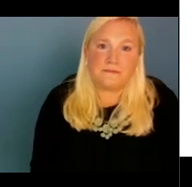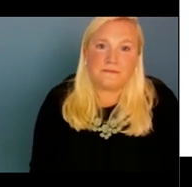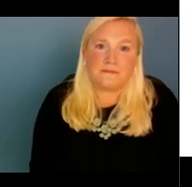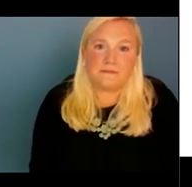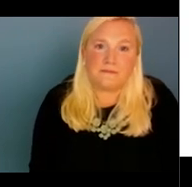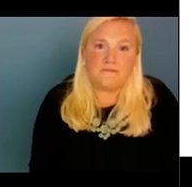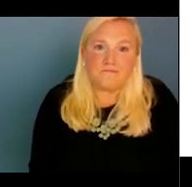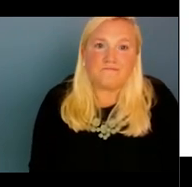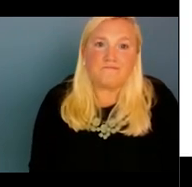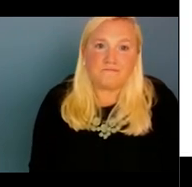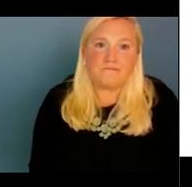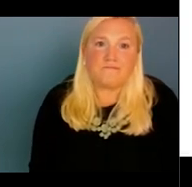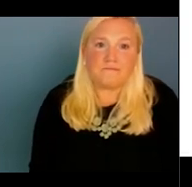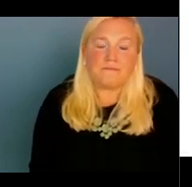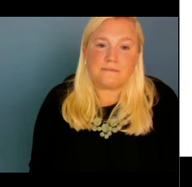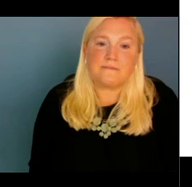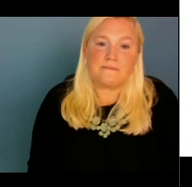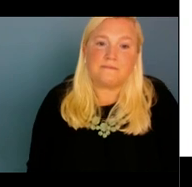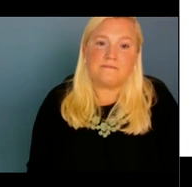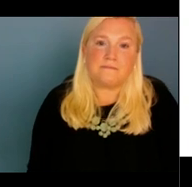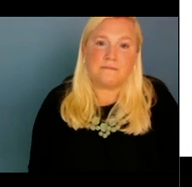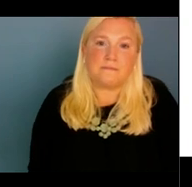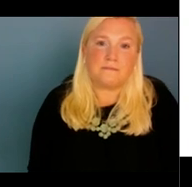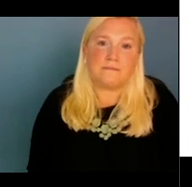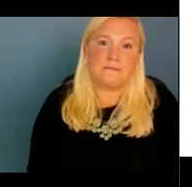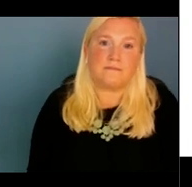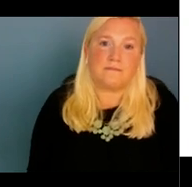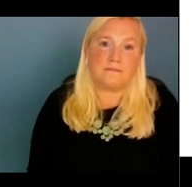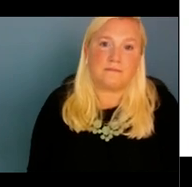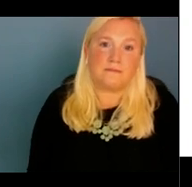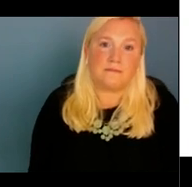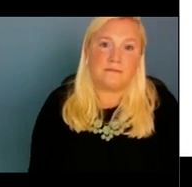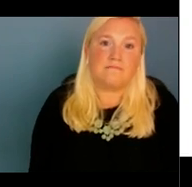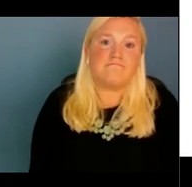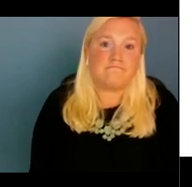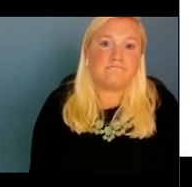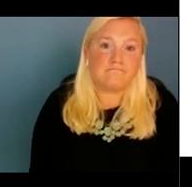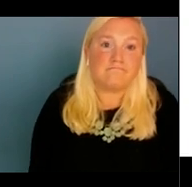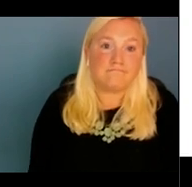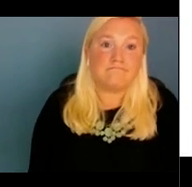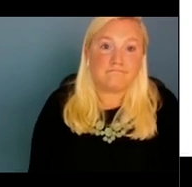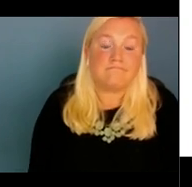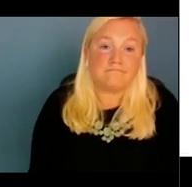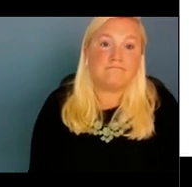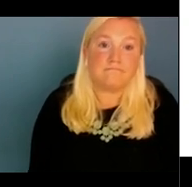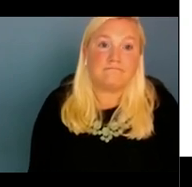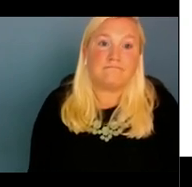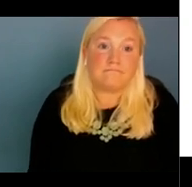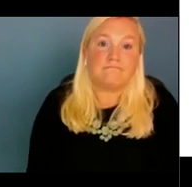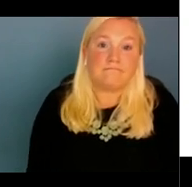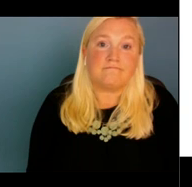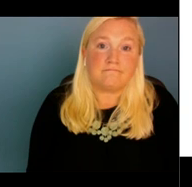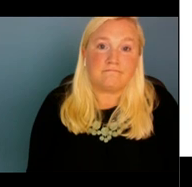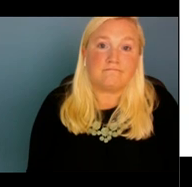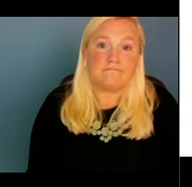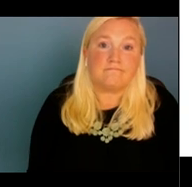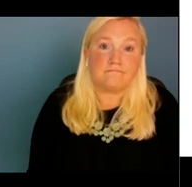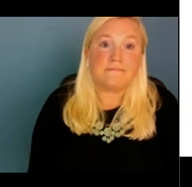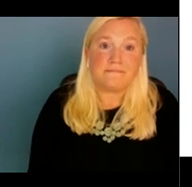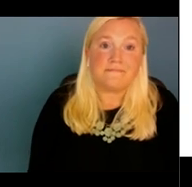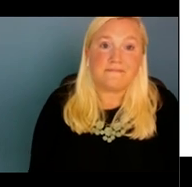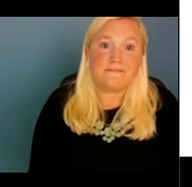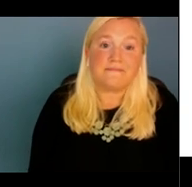for when I want to refer that is different from what anybody else's threshold might be. And their thresholds are